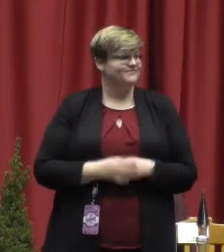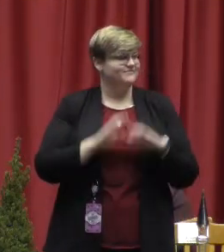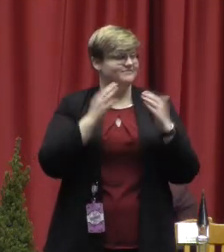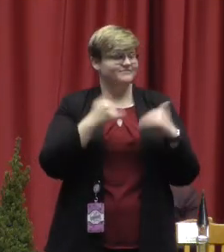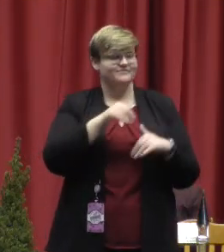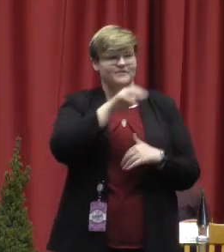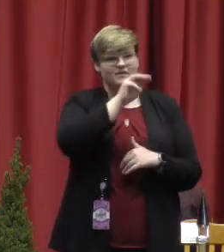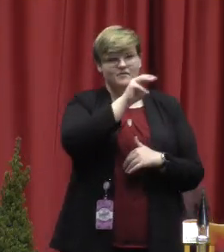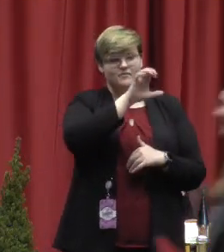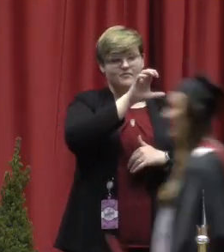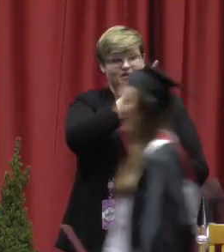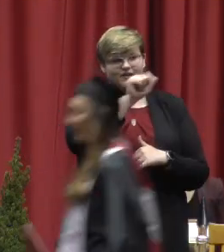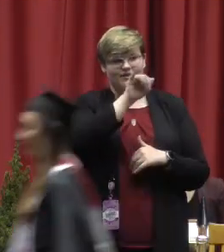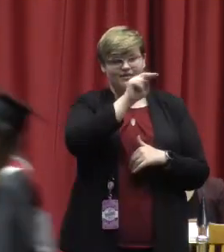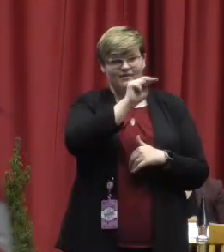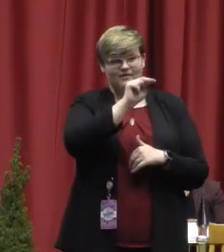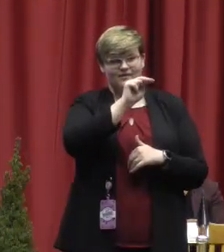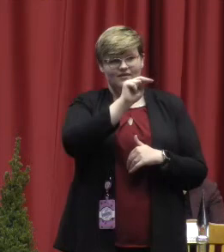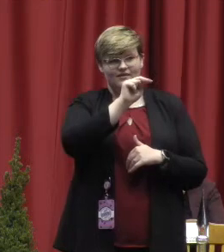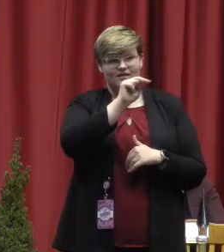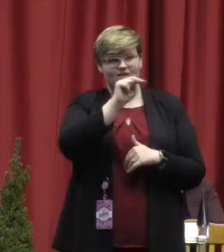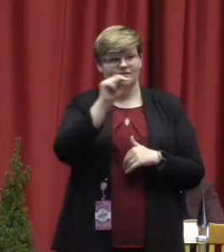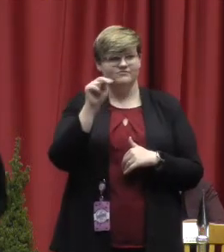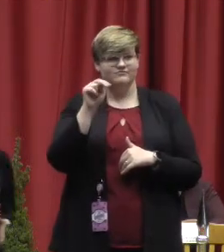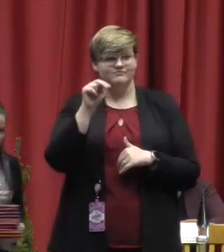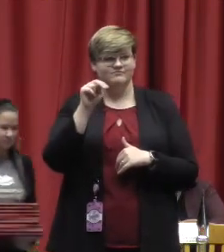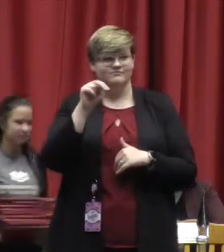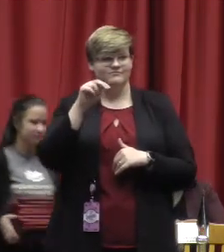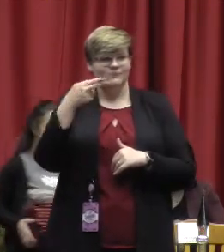McLean David Cordero Hollerbach.